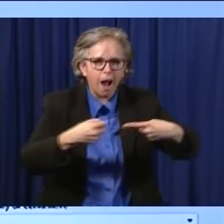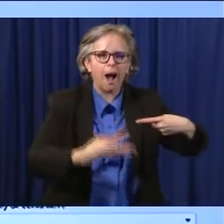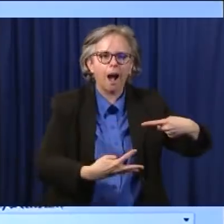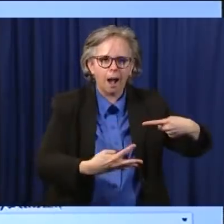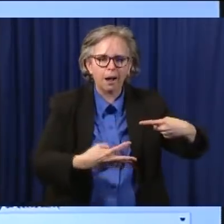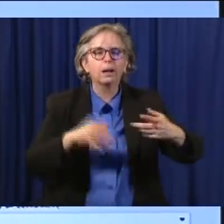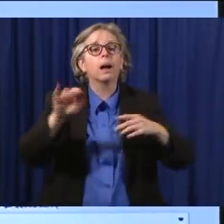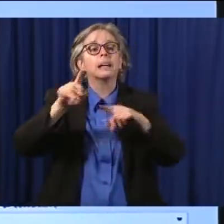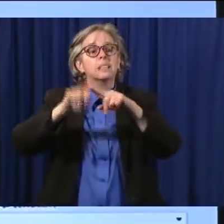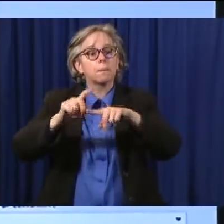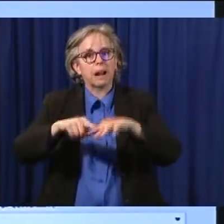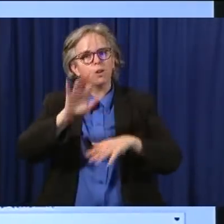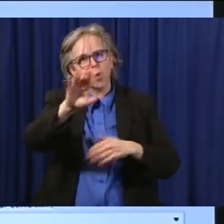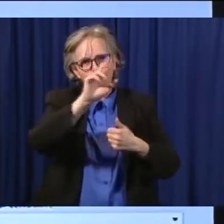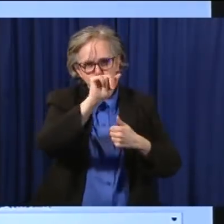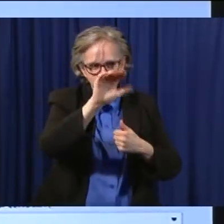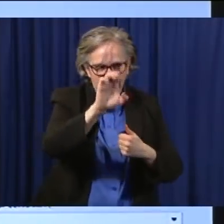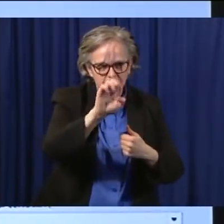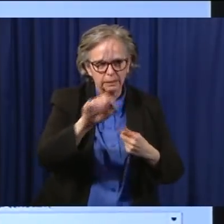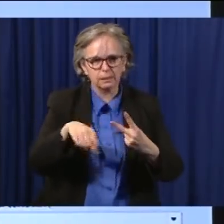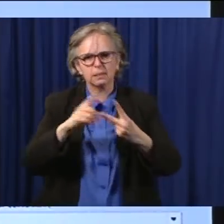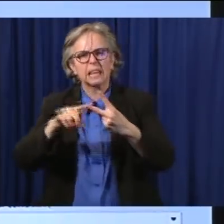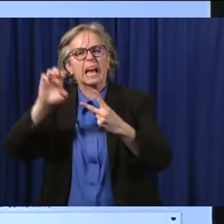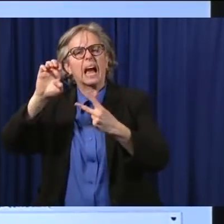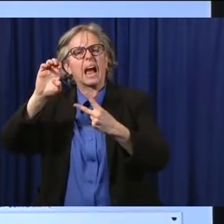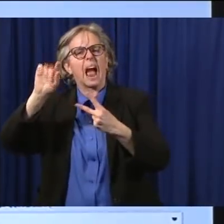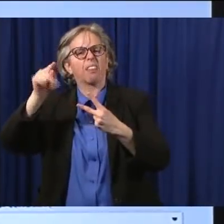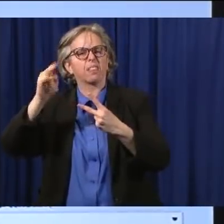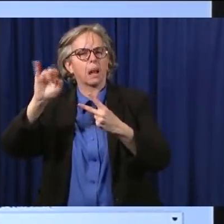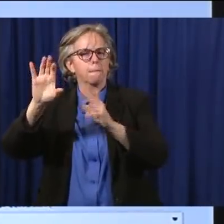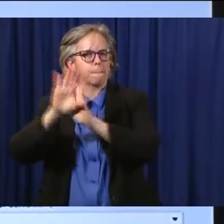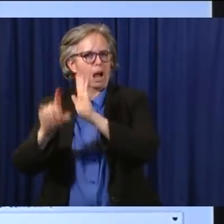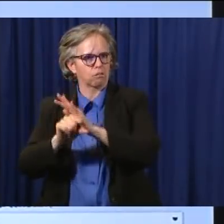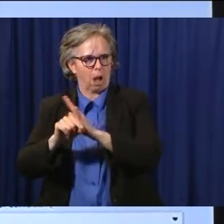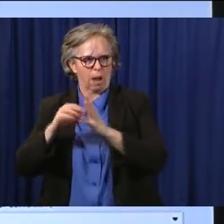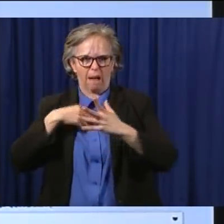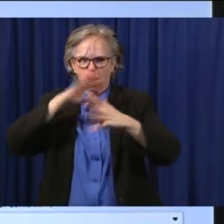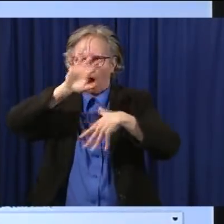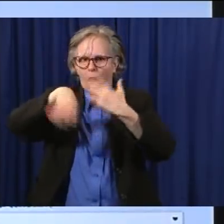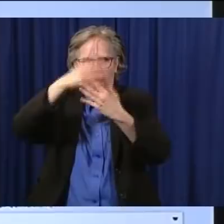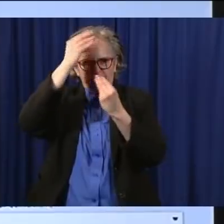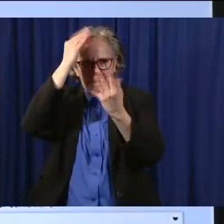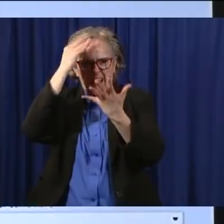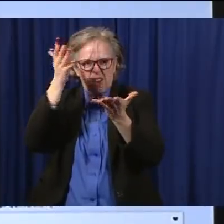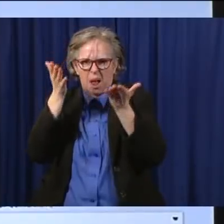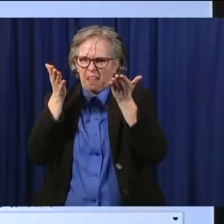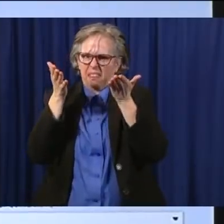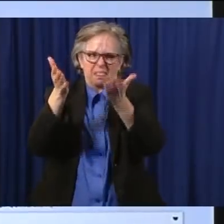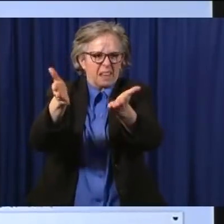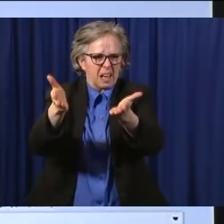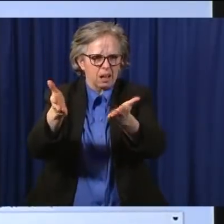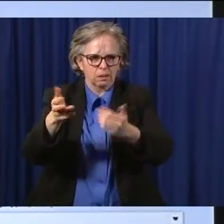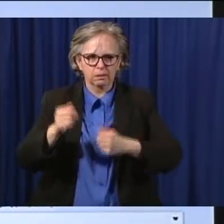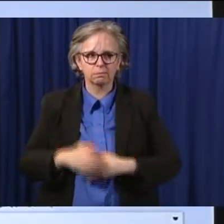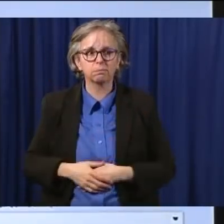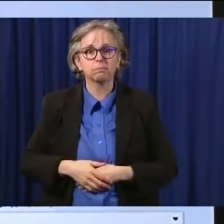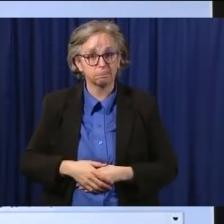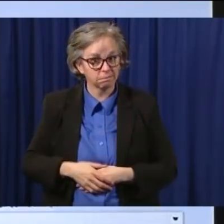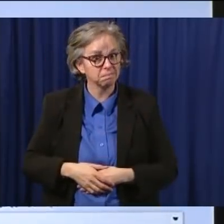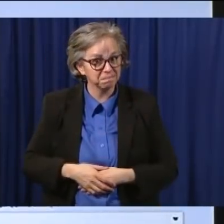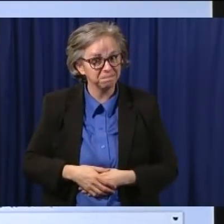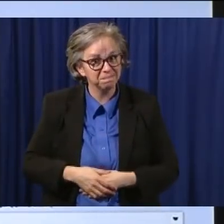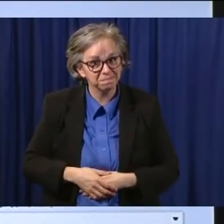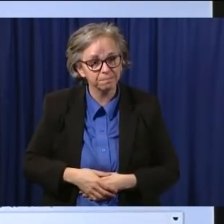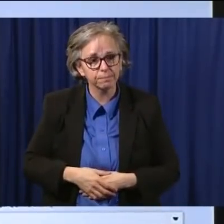that county, everything that we know, everything that has been collected, and you'll be able to pull that up, case